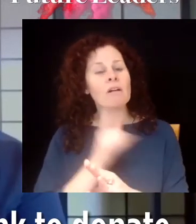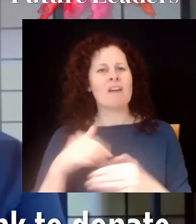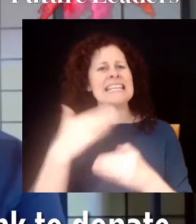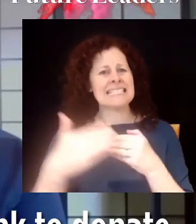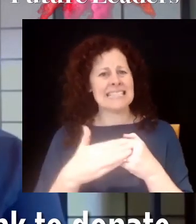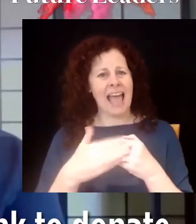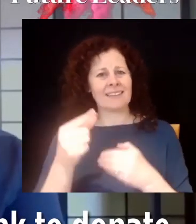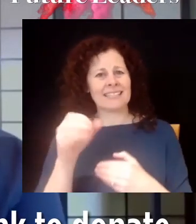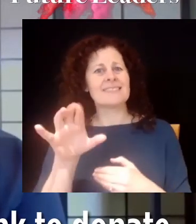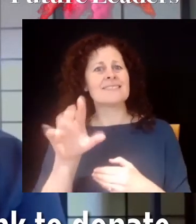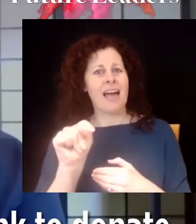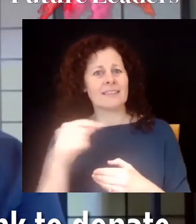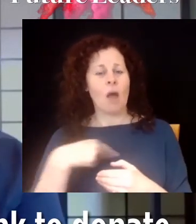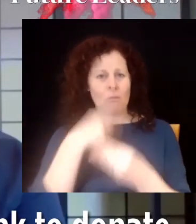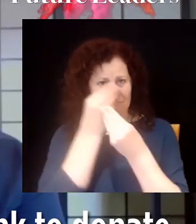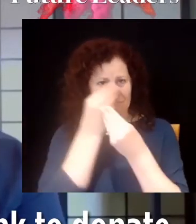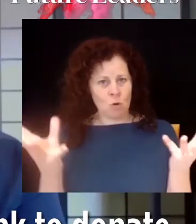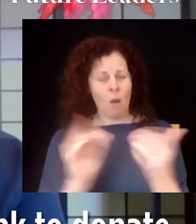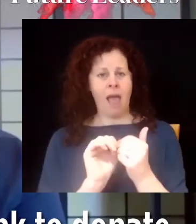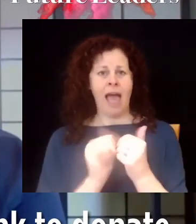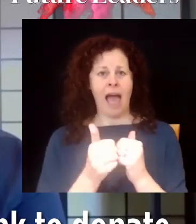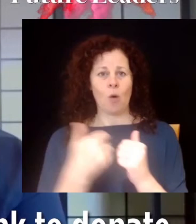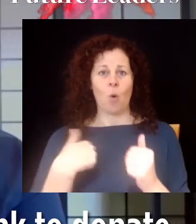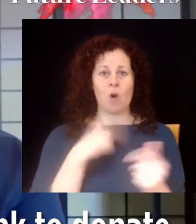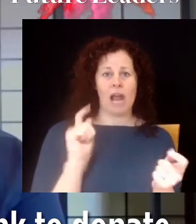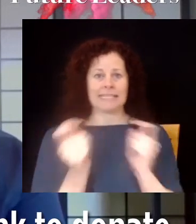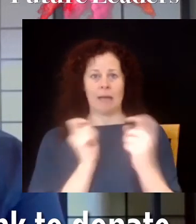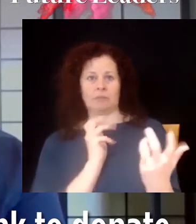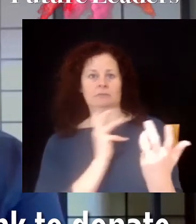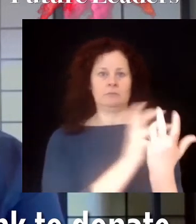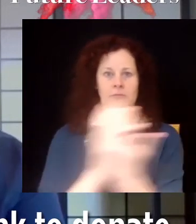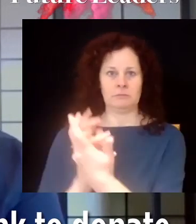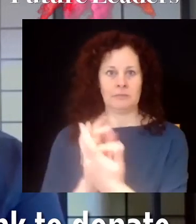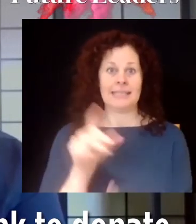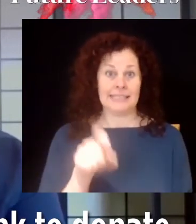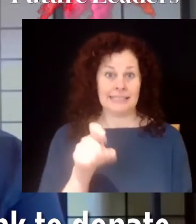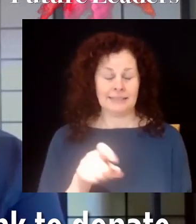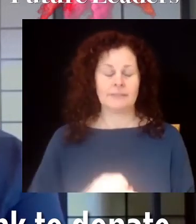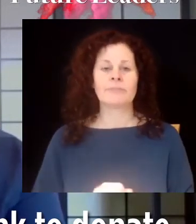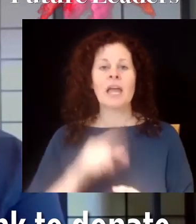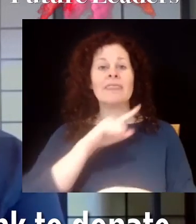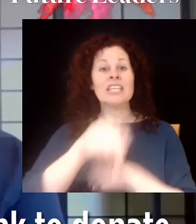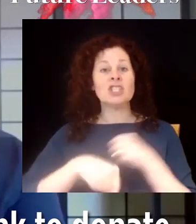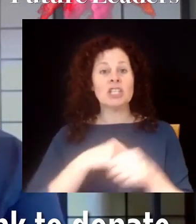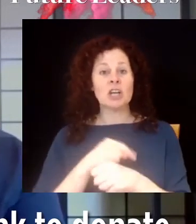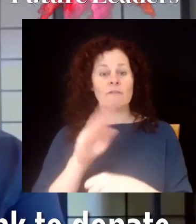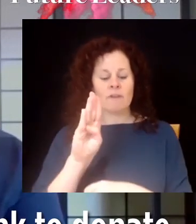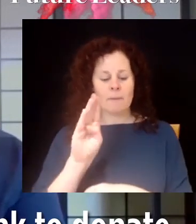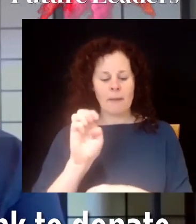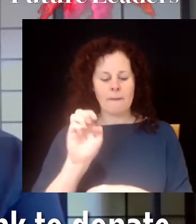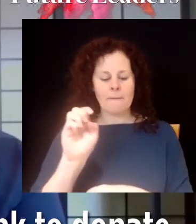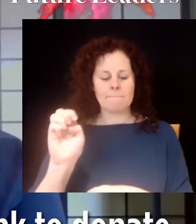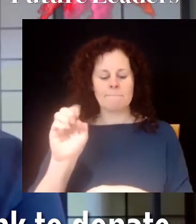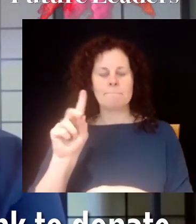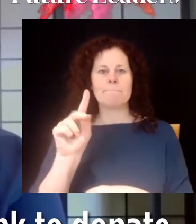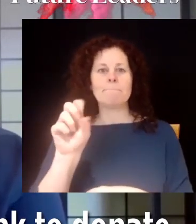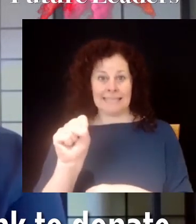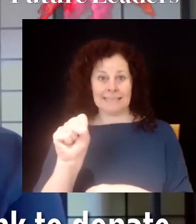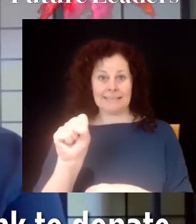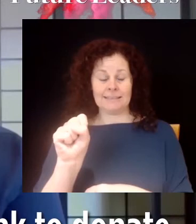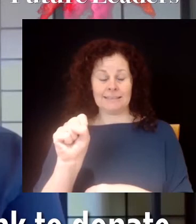that while we can't see each other in person, finding ways to connect is so important so that we don't feel